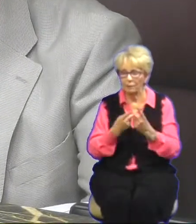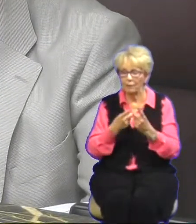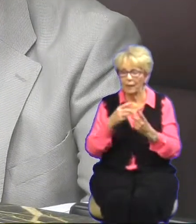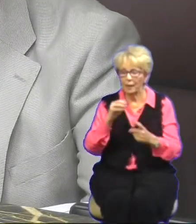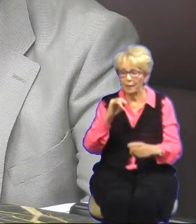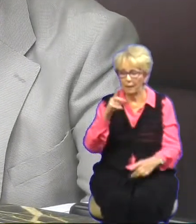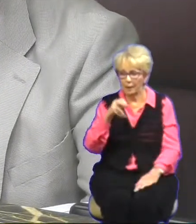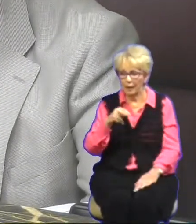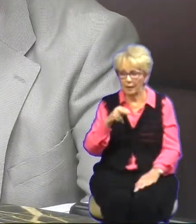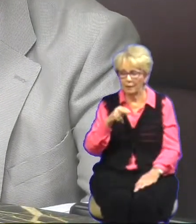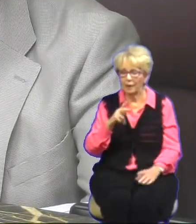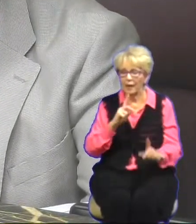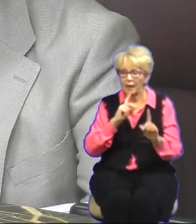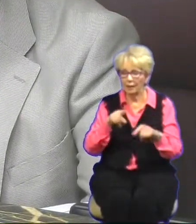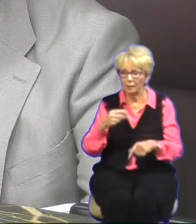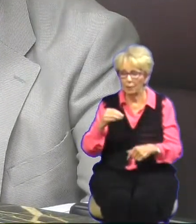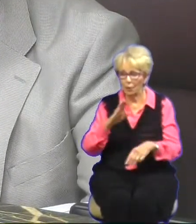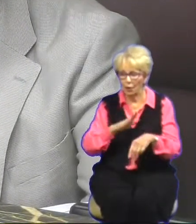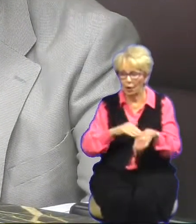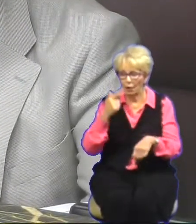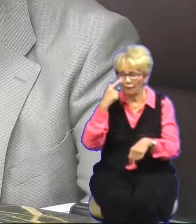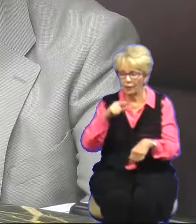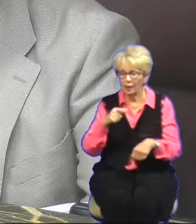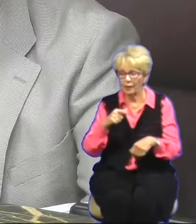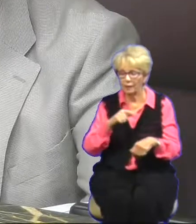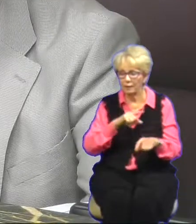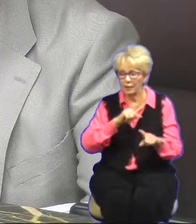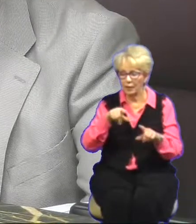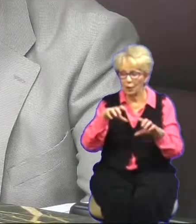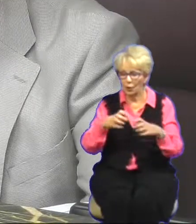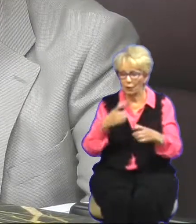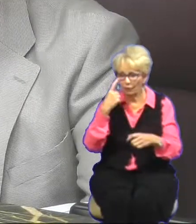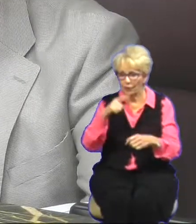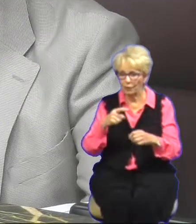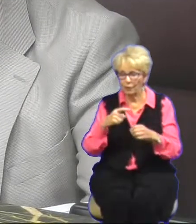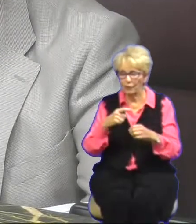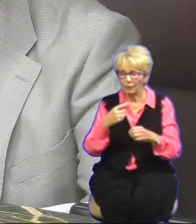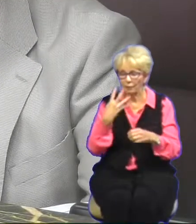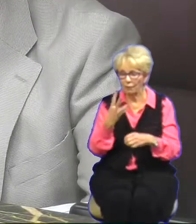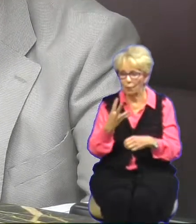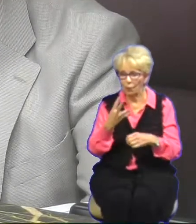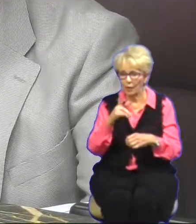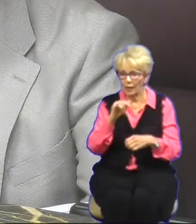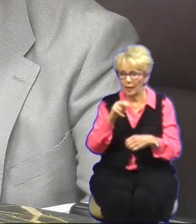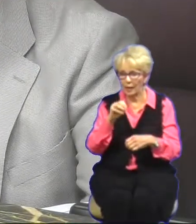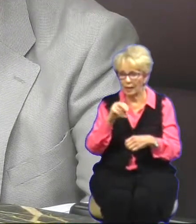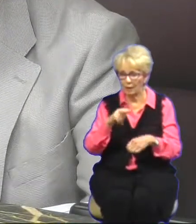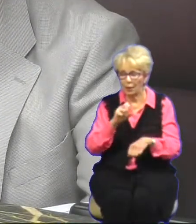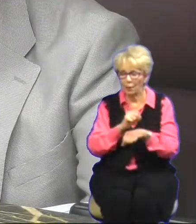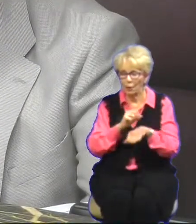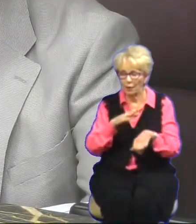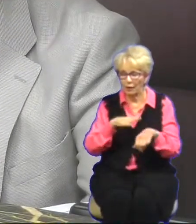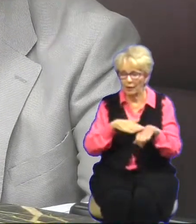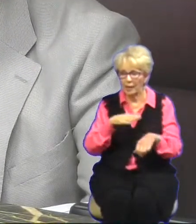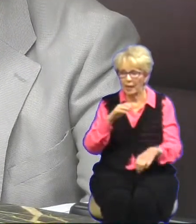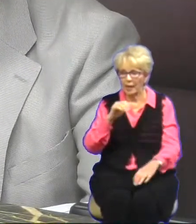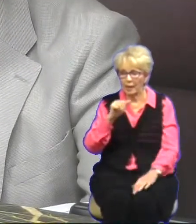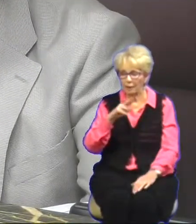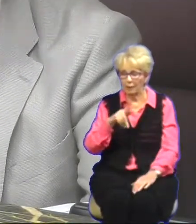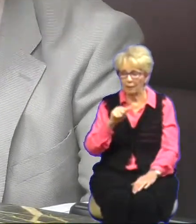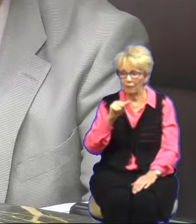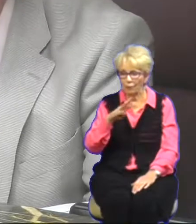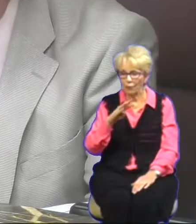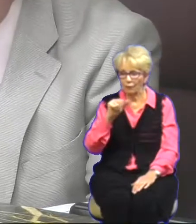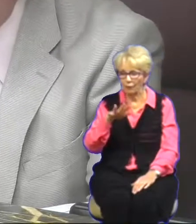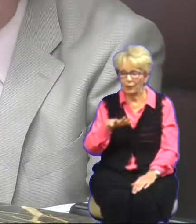Maiden answered Morganton's call by promptly sending a crew of four experienced linemen who worked here on April 14th